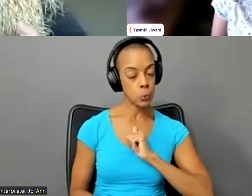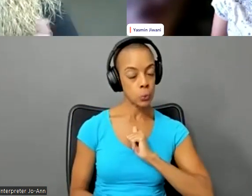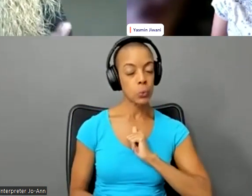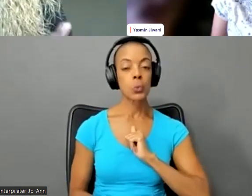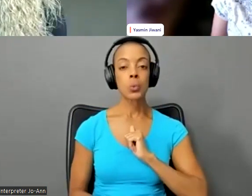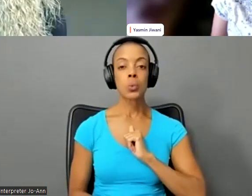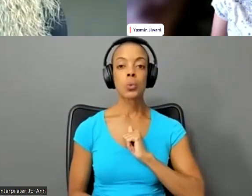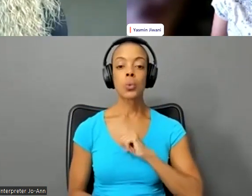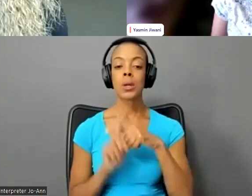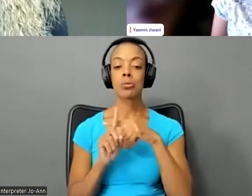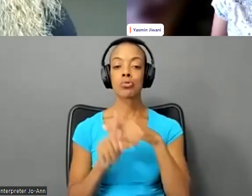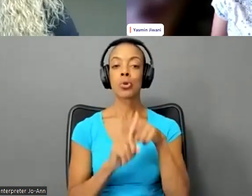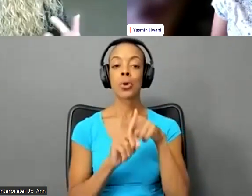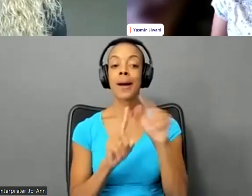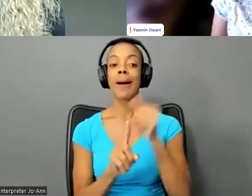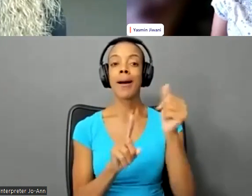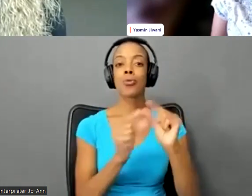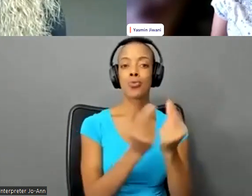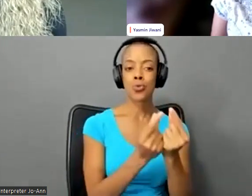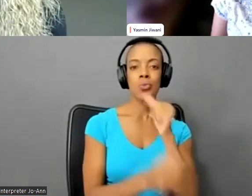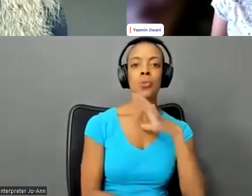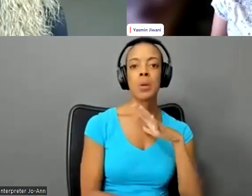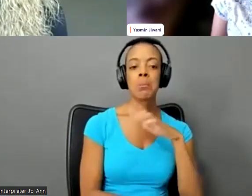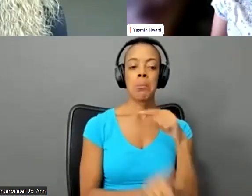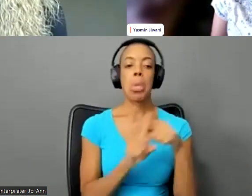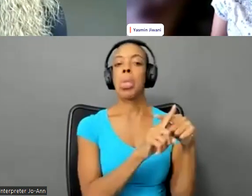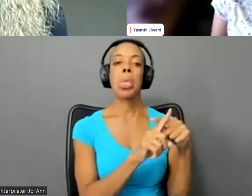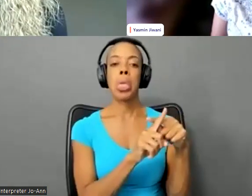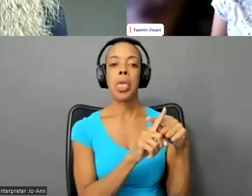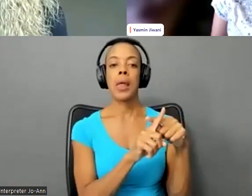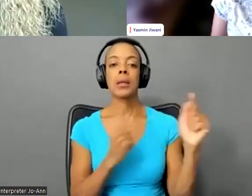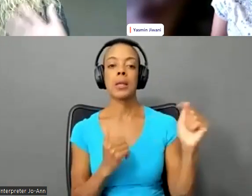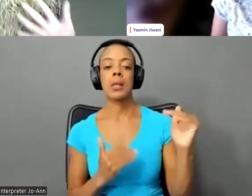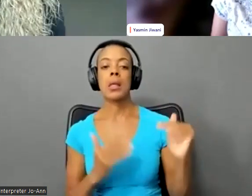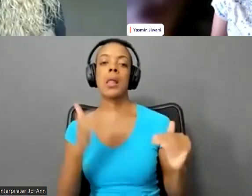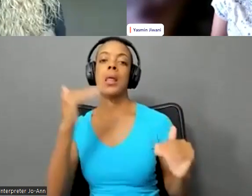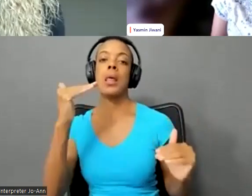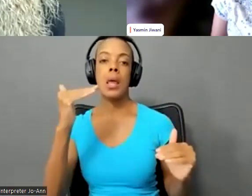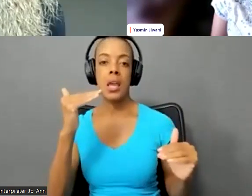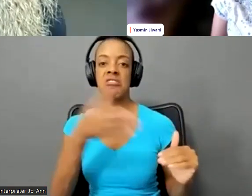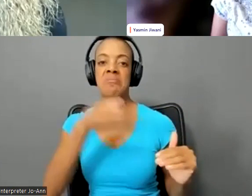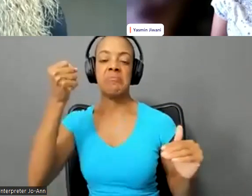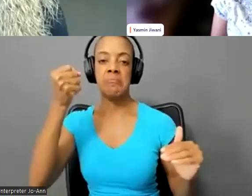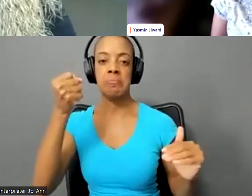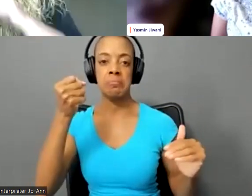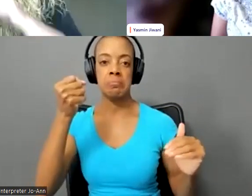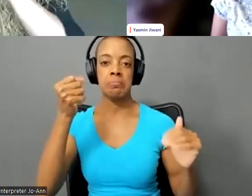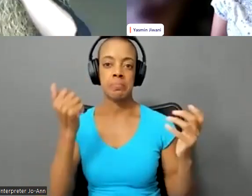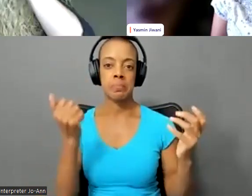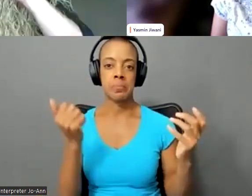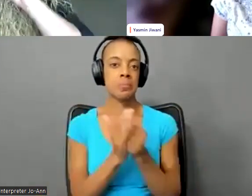other groups of women to kind of help us take, you know, charge or amplify or leverage our